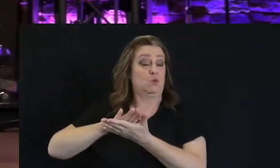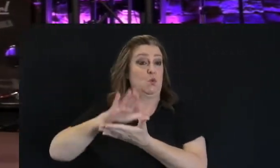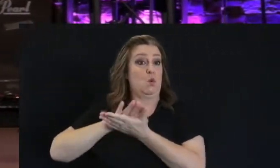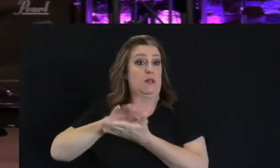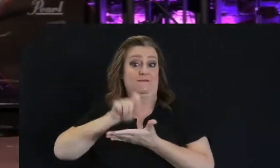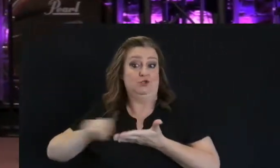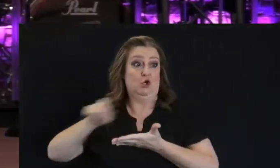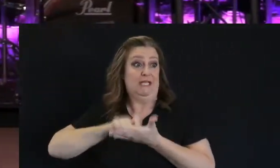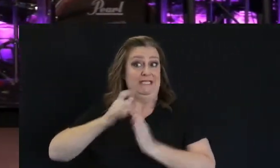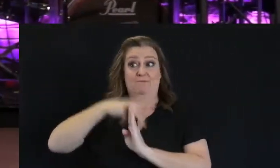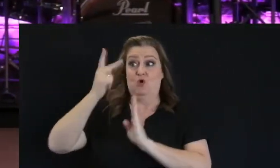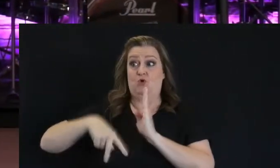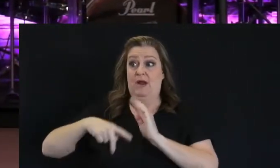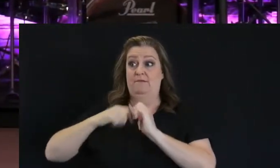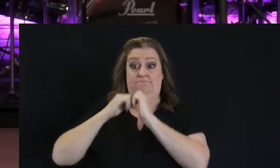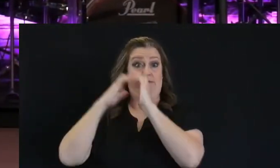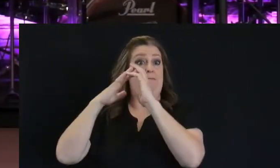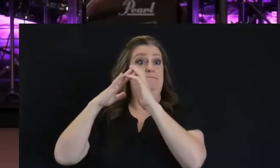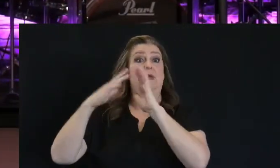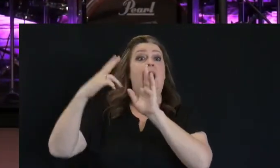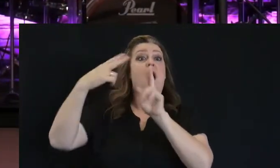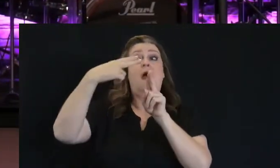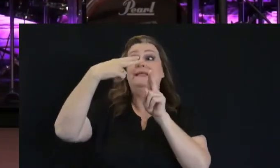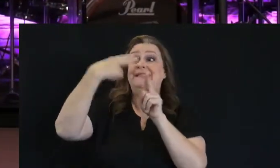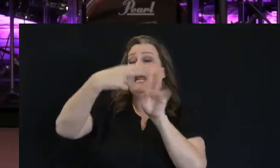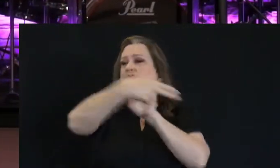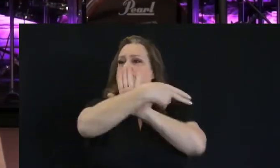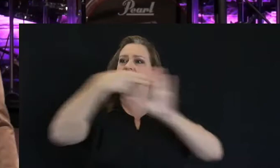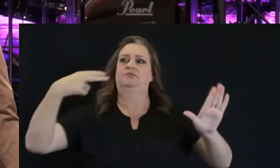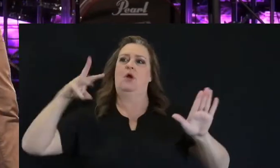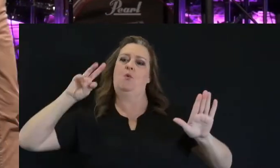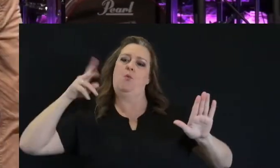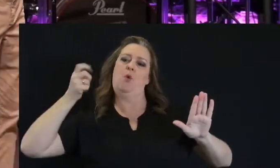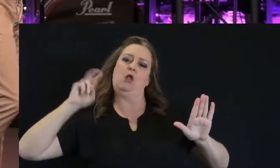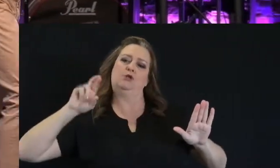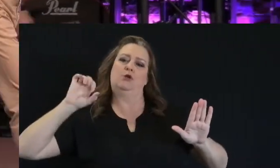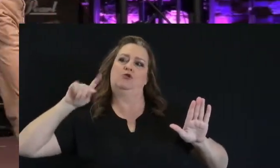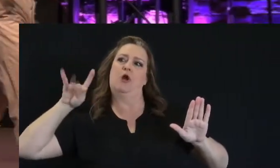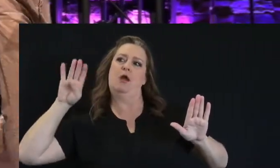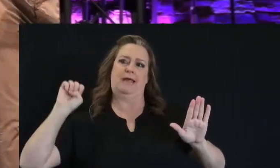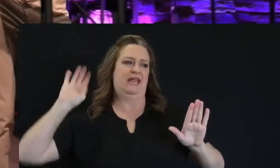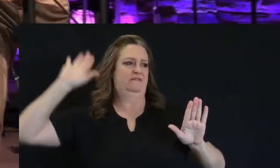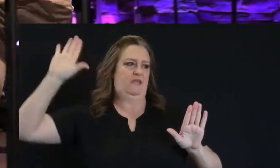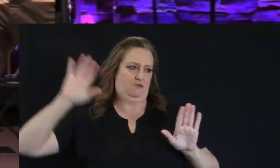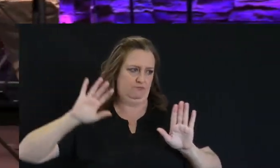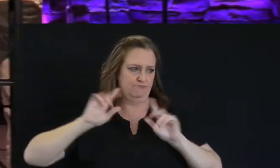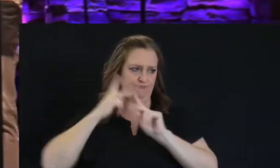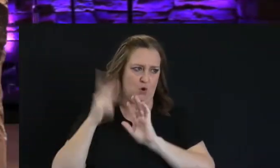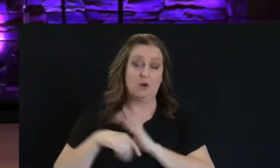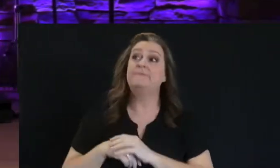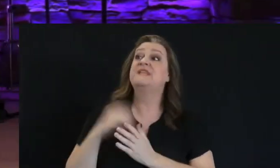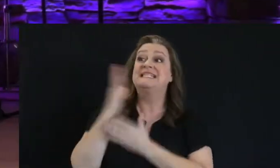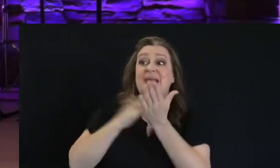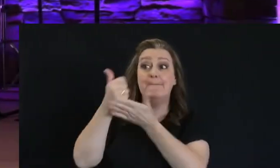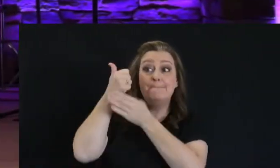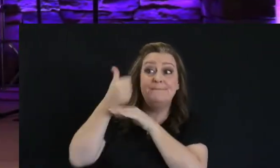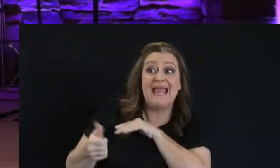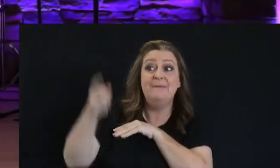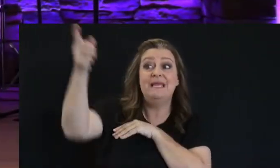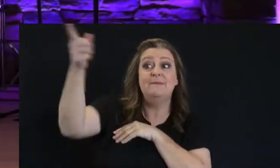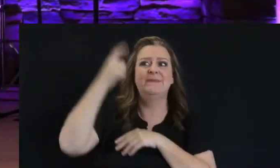their journalism program, there's a Walter Cronkite ASU journalism program that you can be in. Some actually blame him because